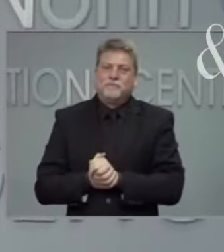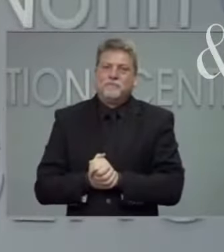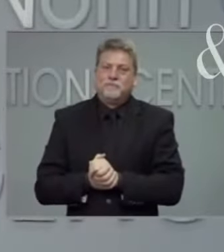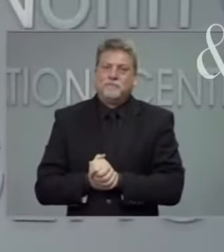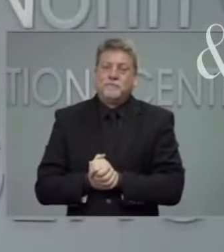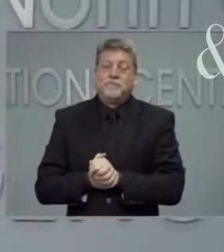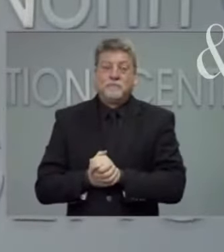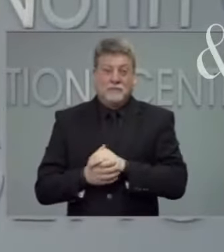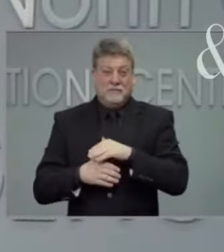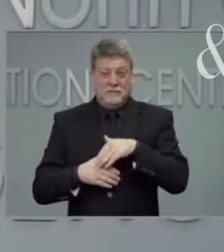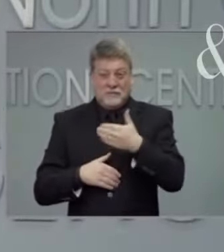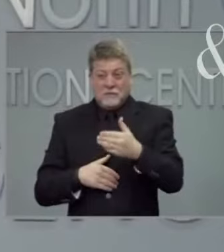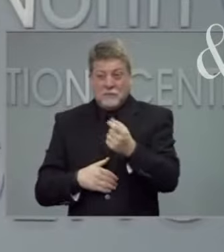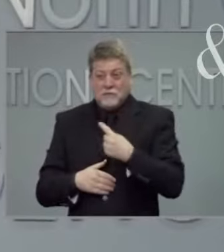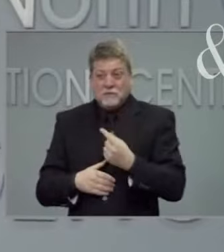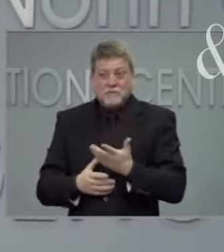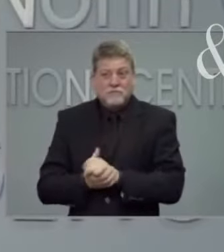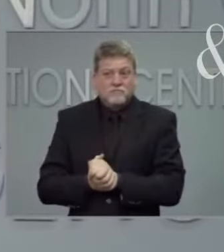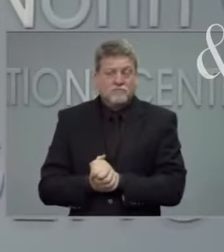Next question, please.